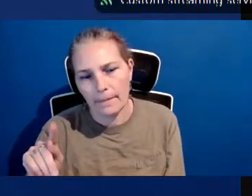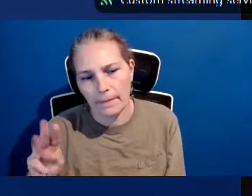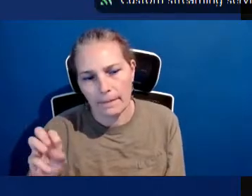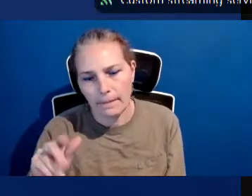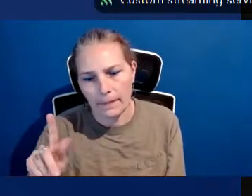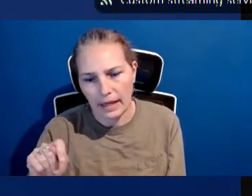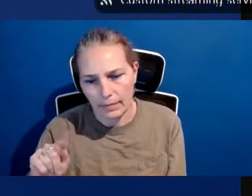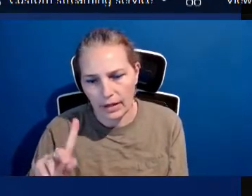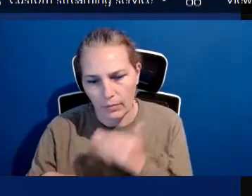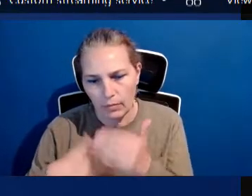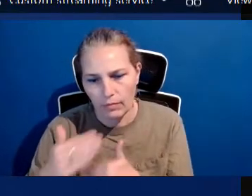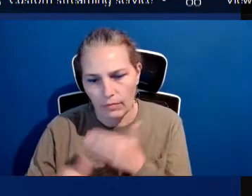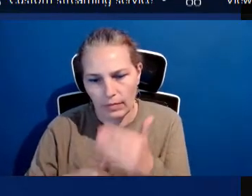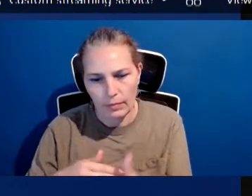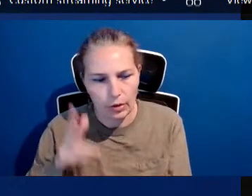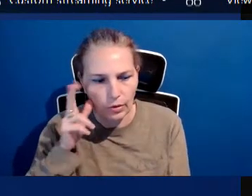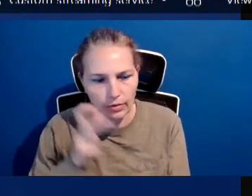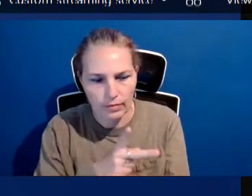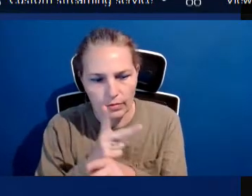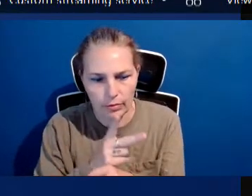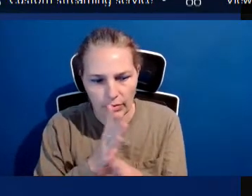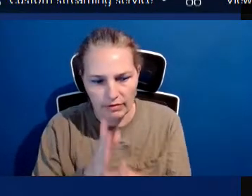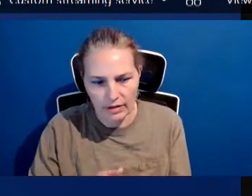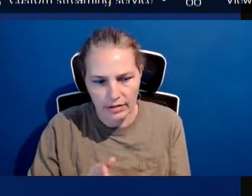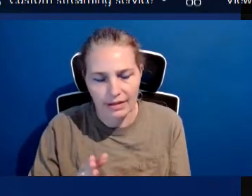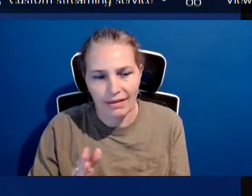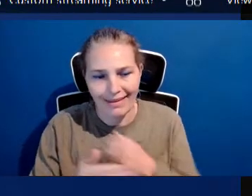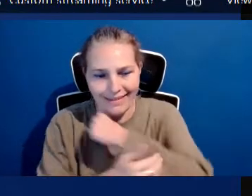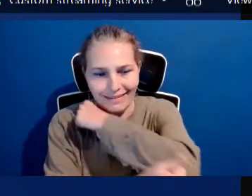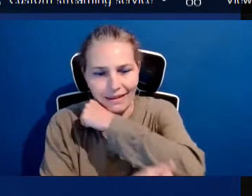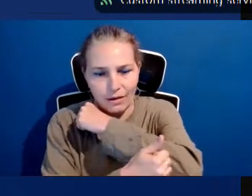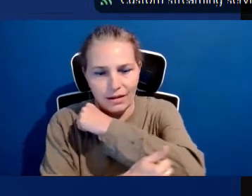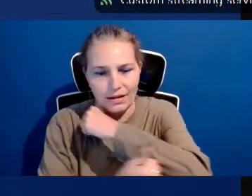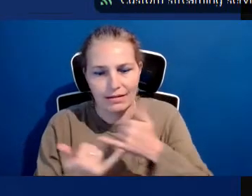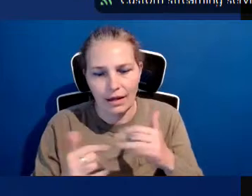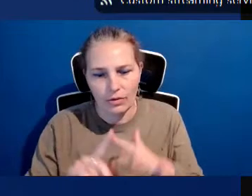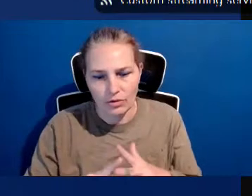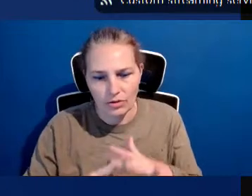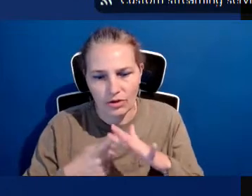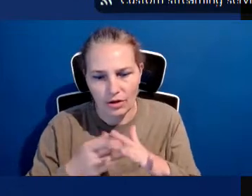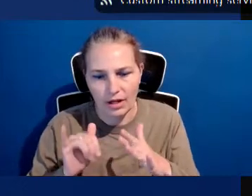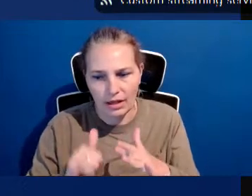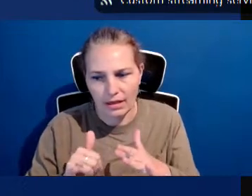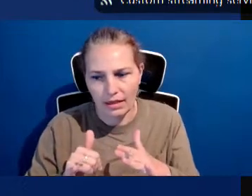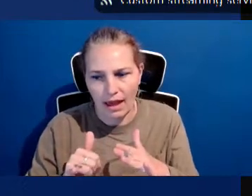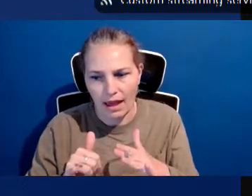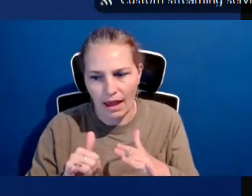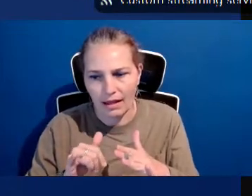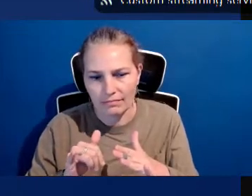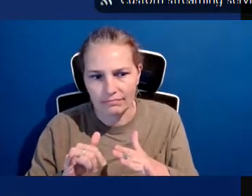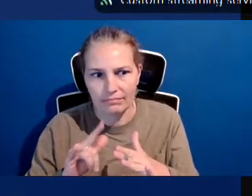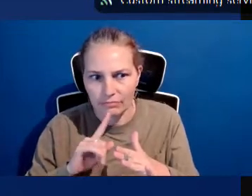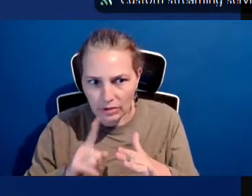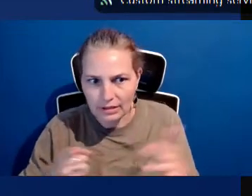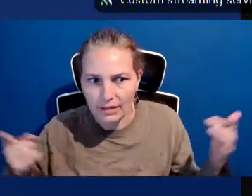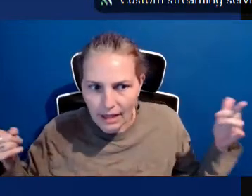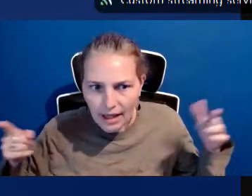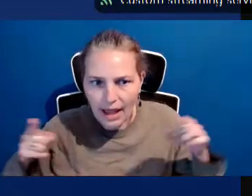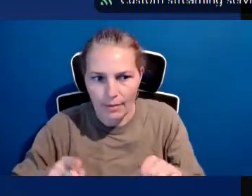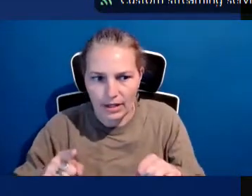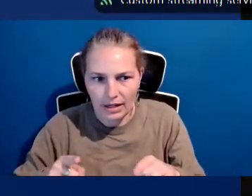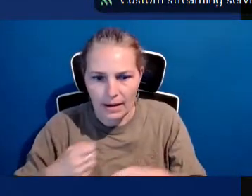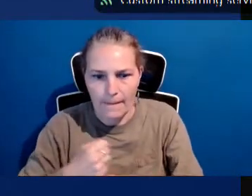the discussion, the county is now moving into the enforcement part of the abatement, summary